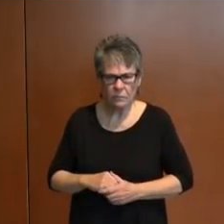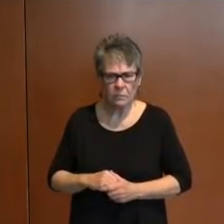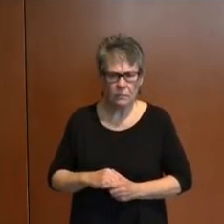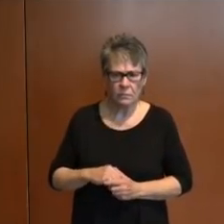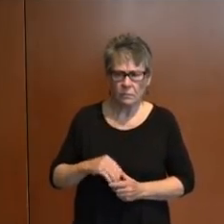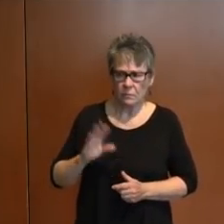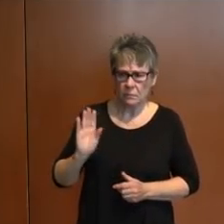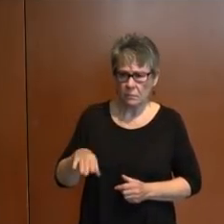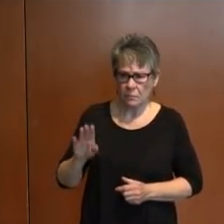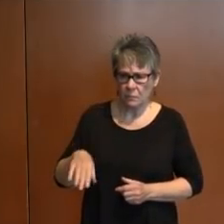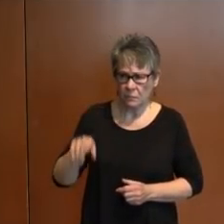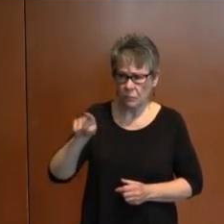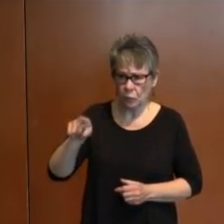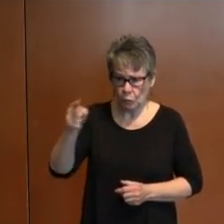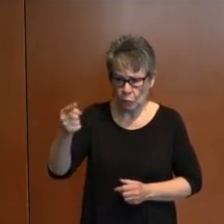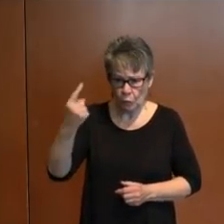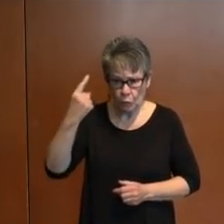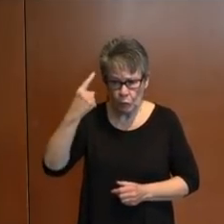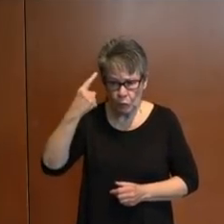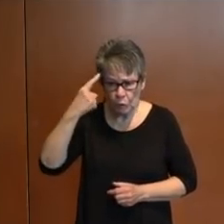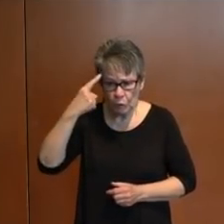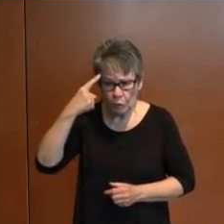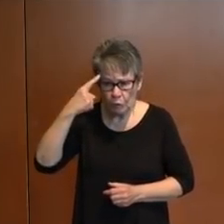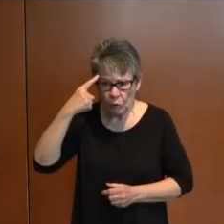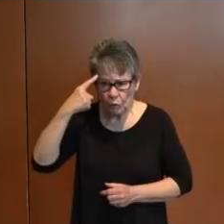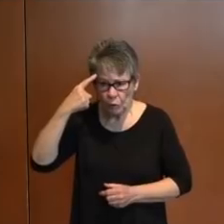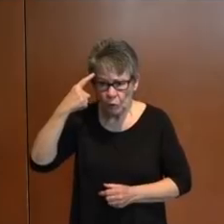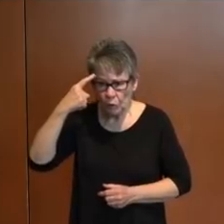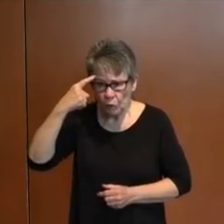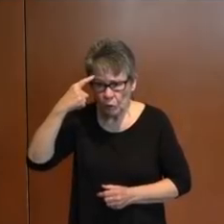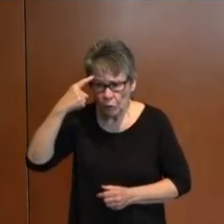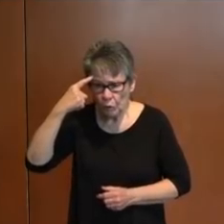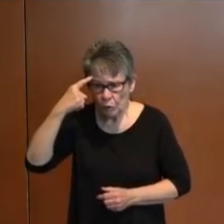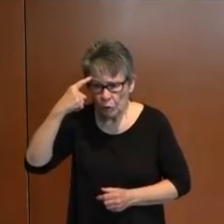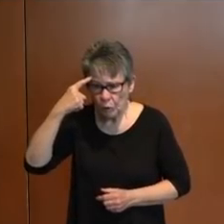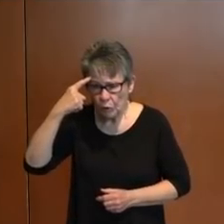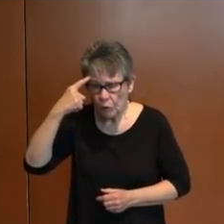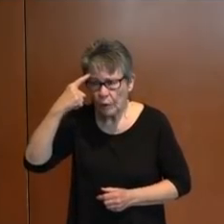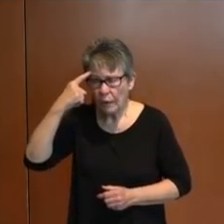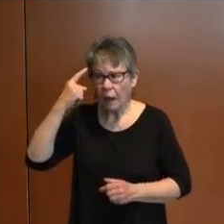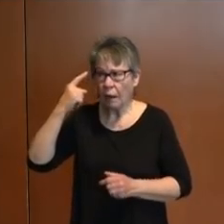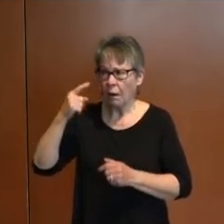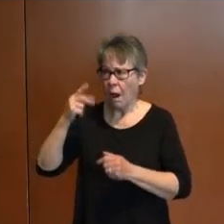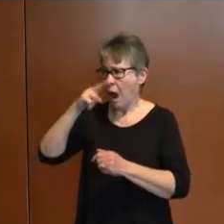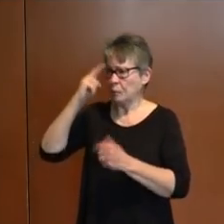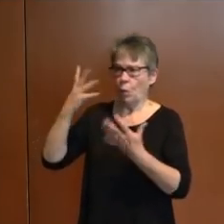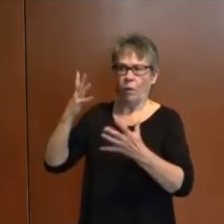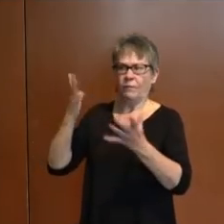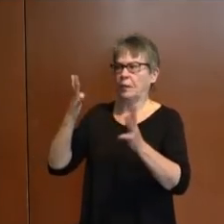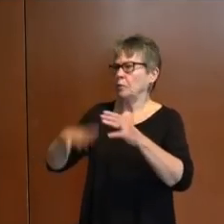can care for before the pop-ups? I hope not. That's our goal, is to get the